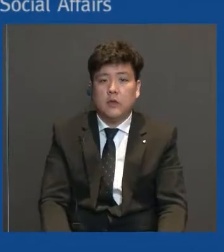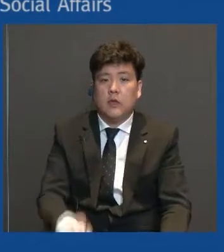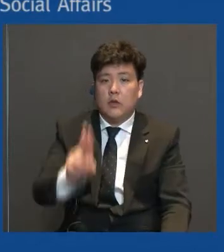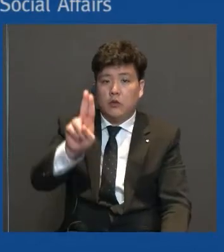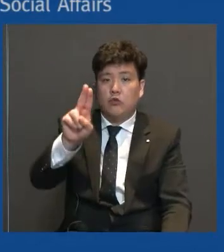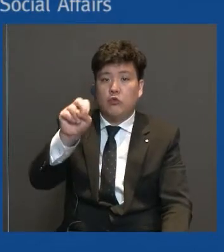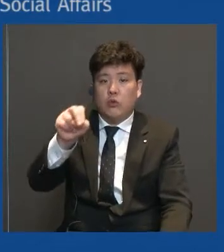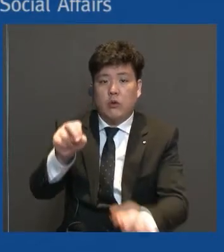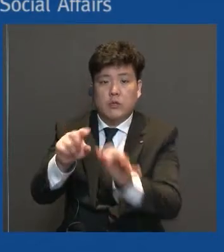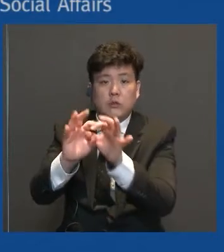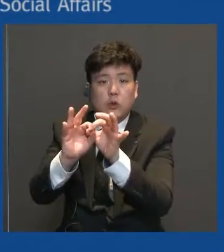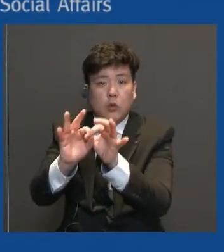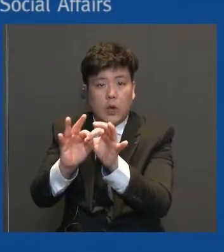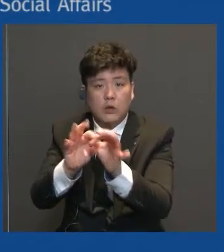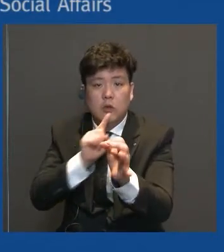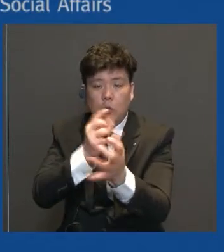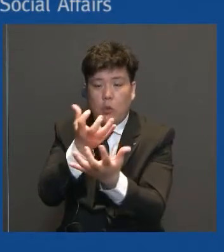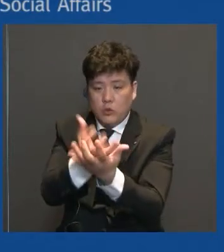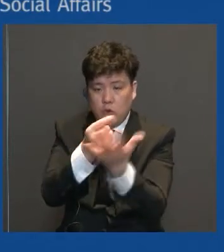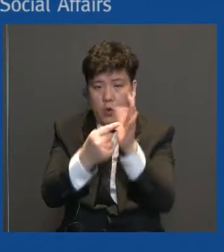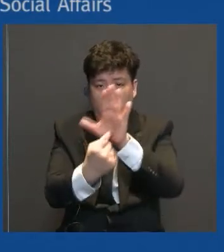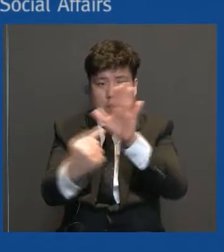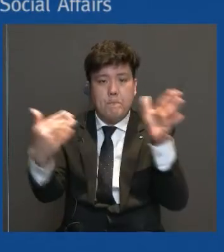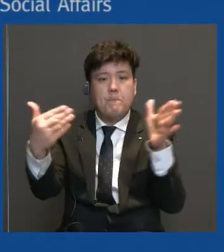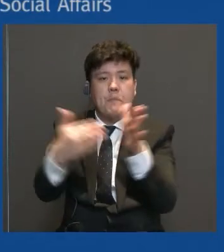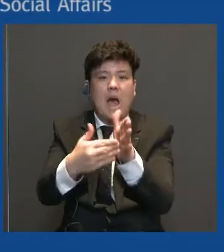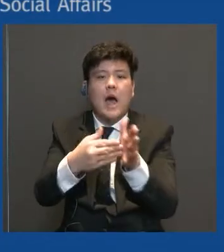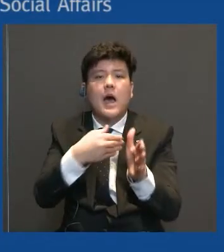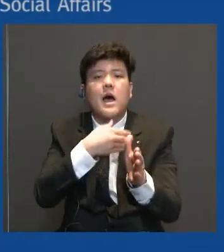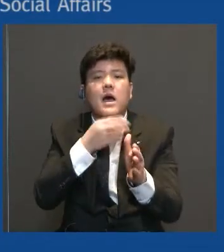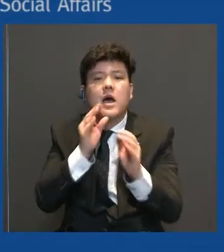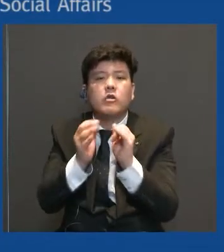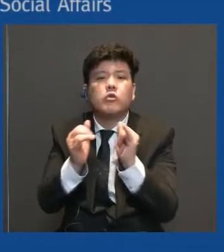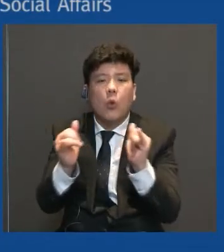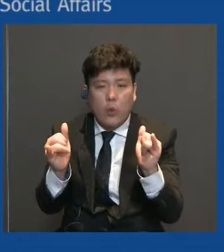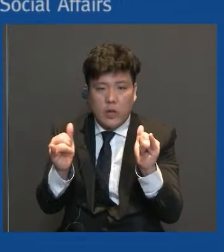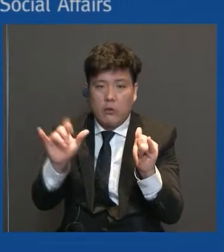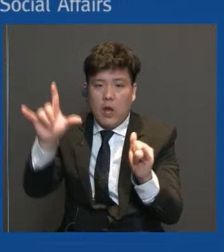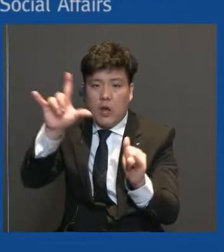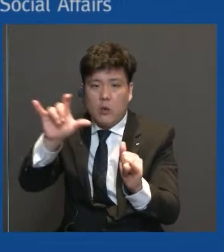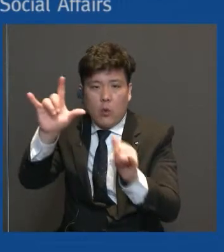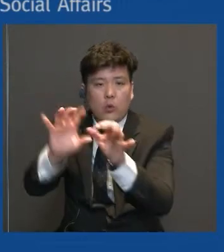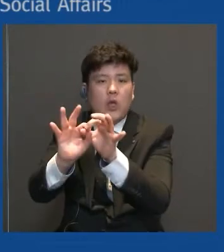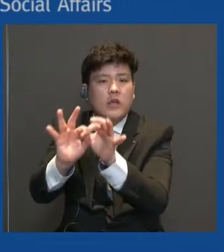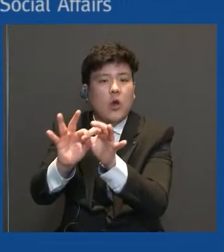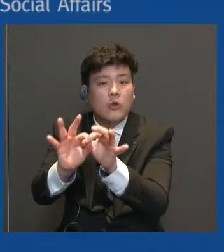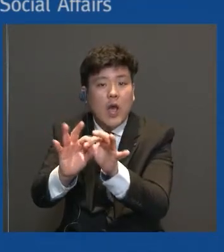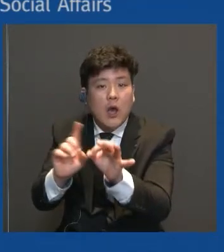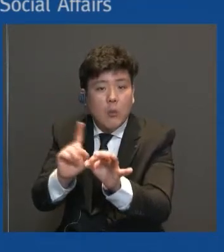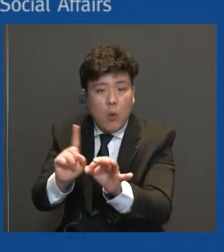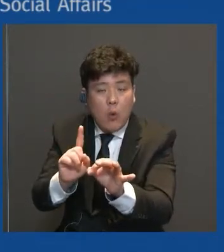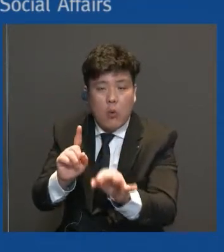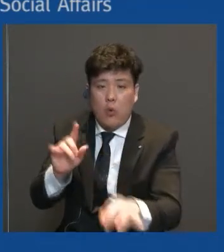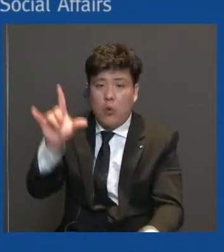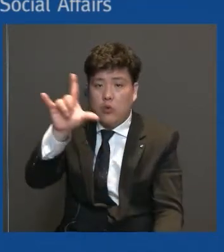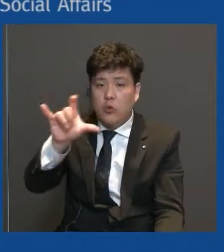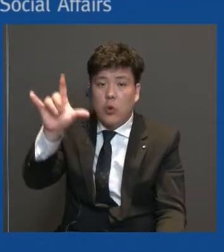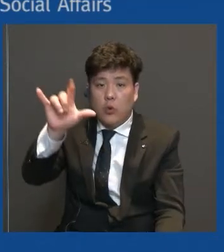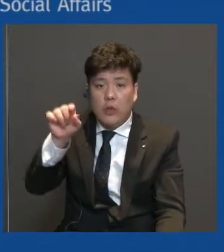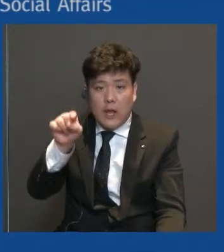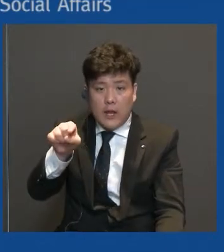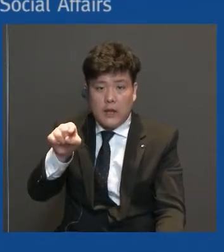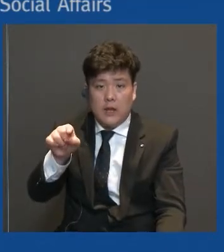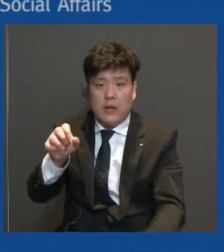3 broad areas of older persons' rights that are highly affected by the pandemic. The first area